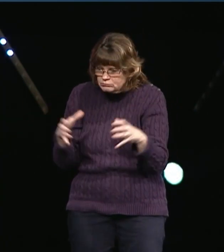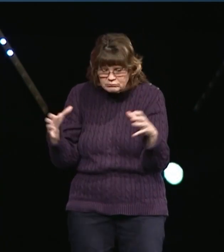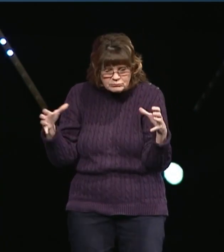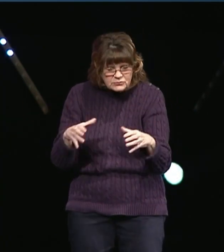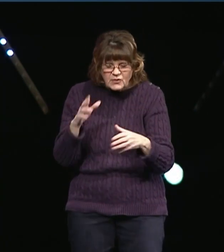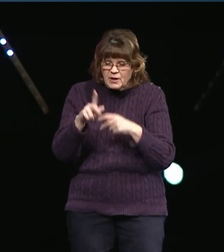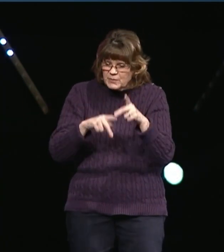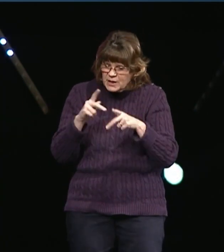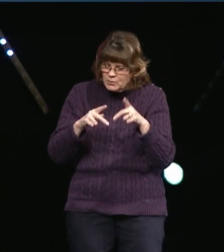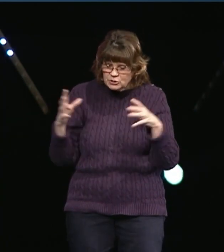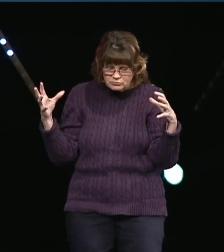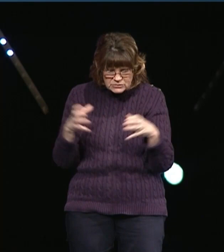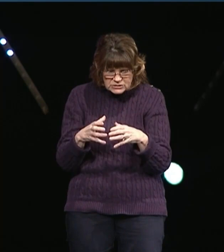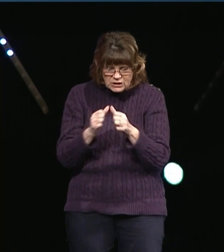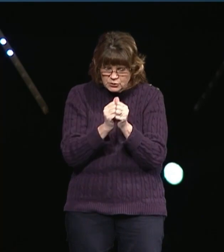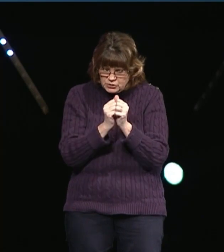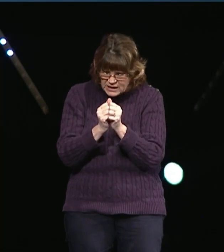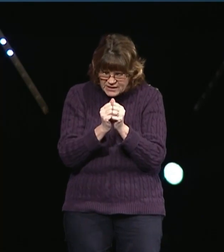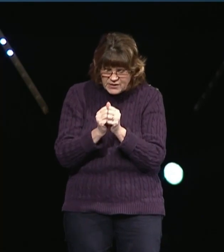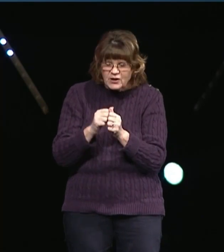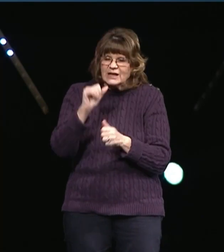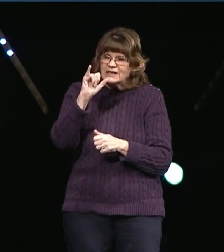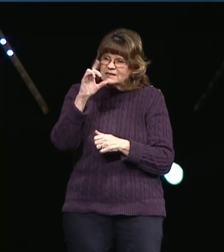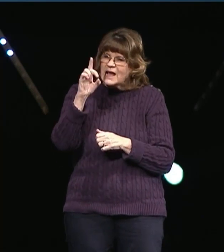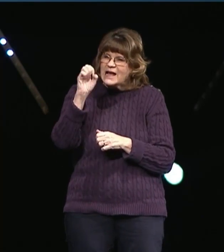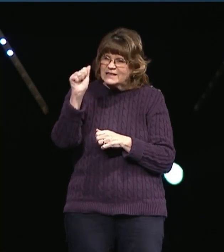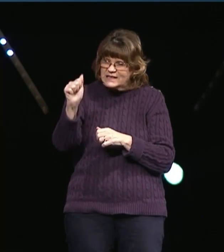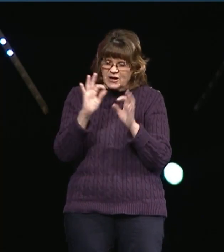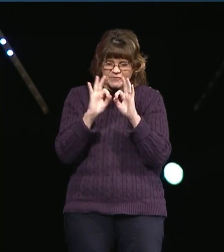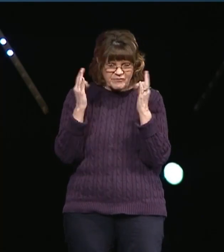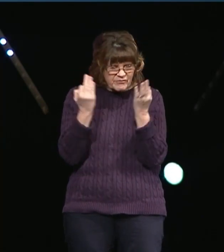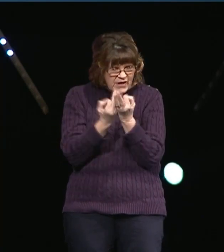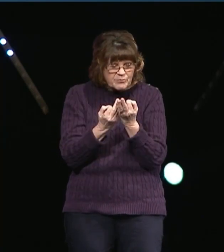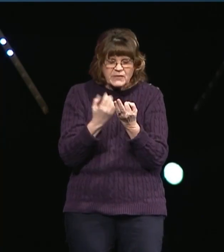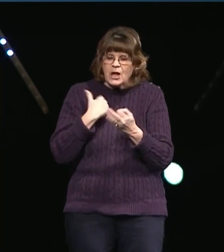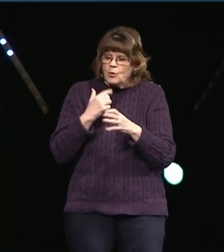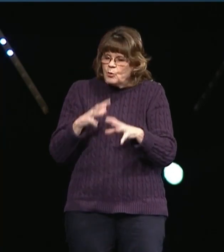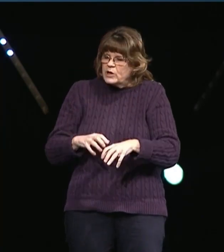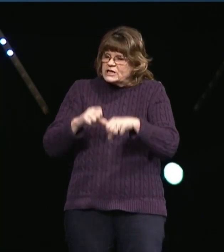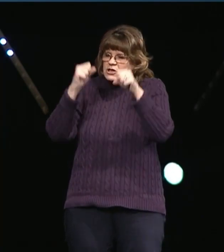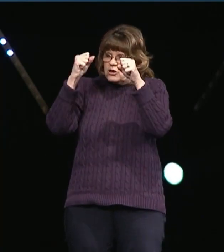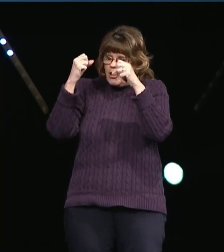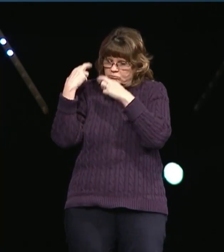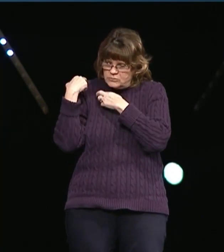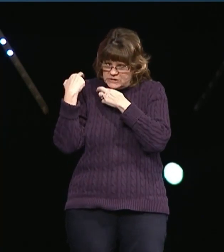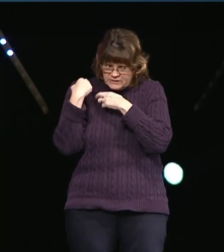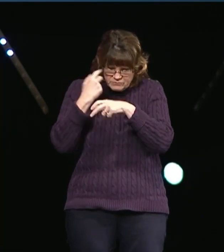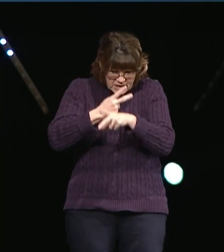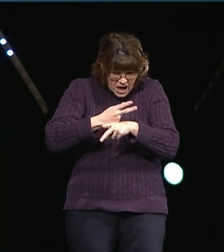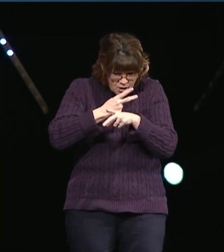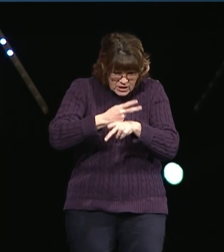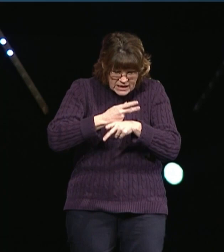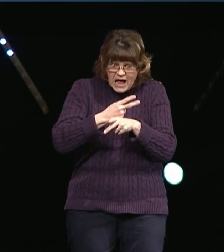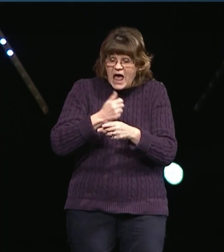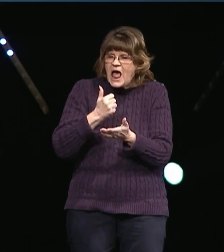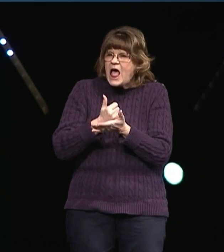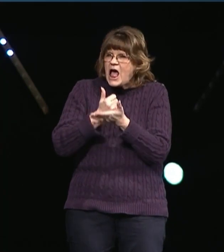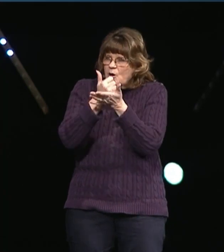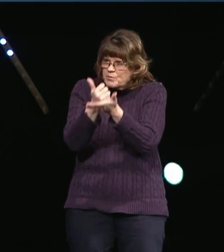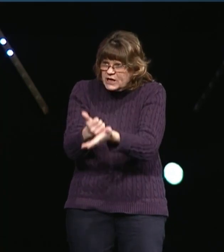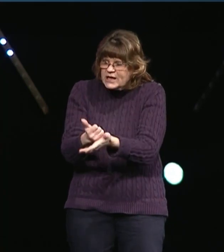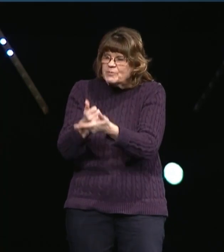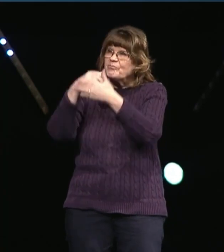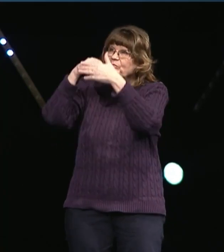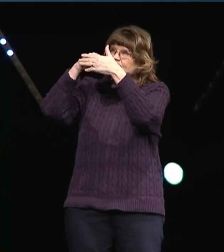Mia, and the rest of his IDEA family. And we all took on the role of Sherpas, helping him climb those last few meters up to